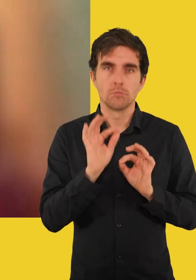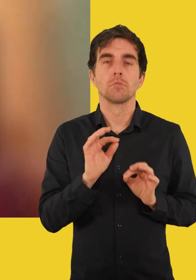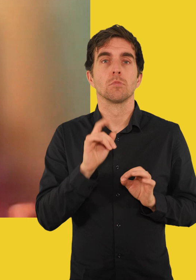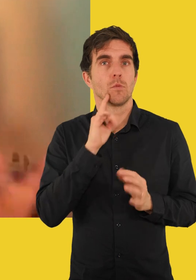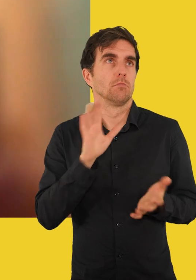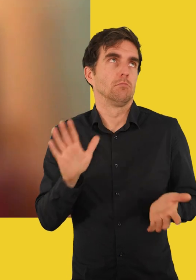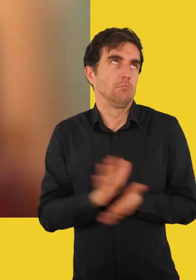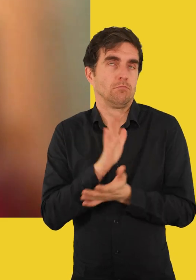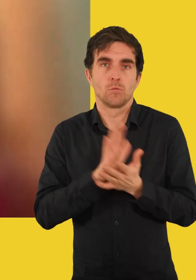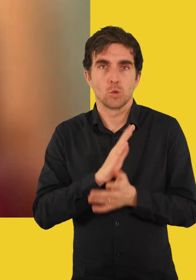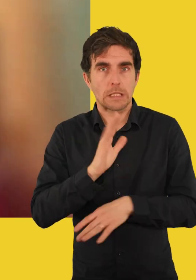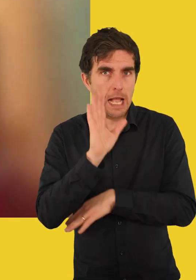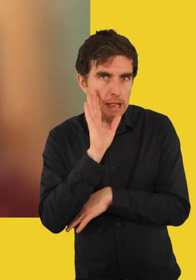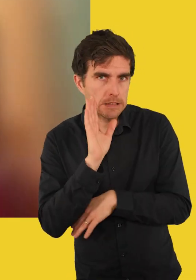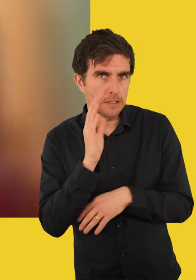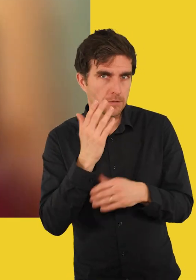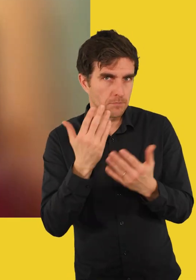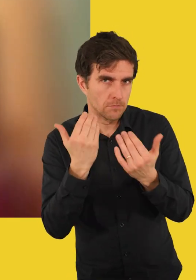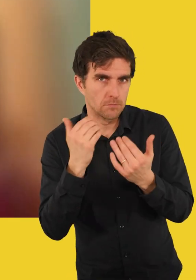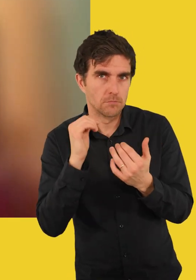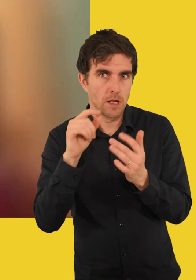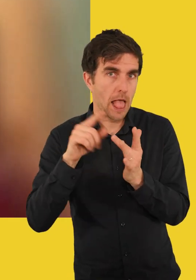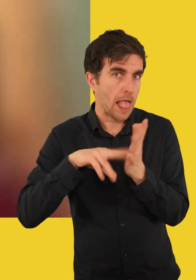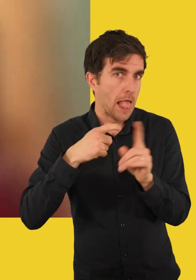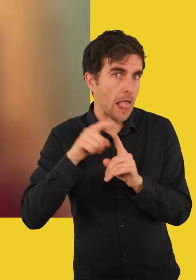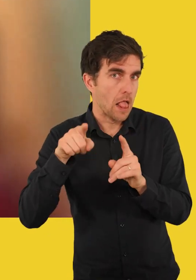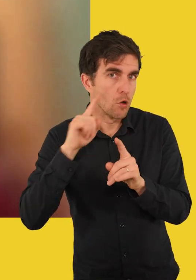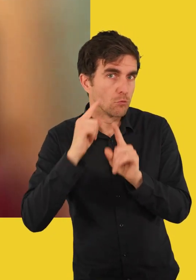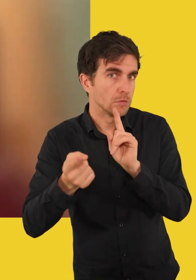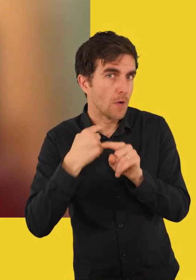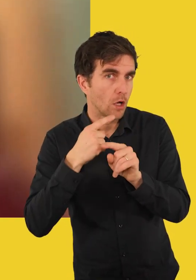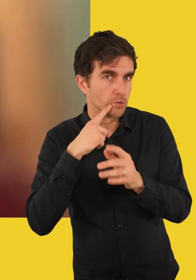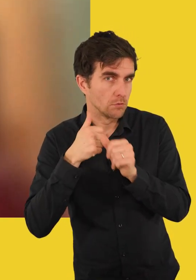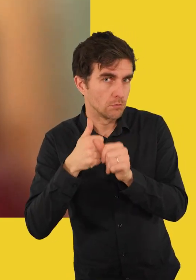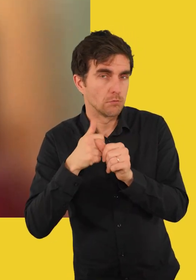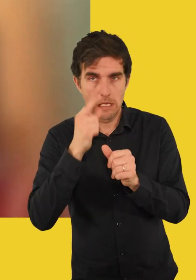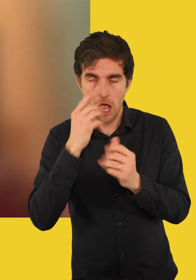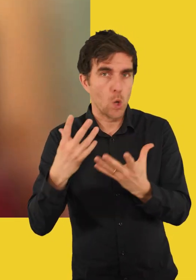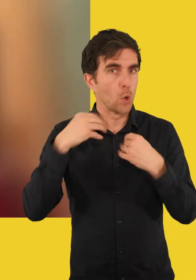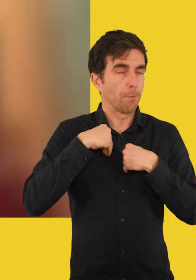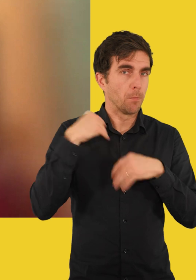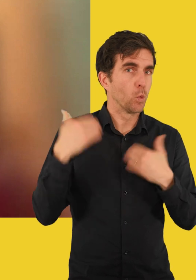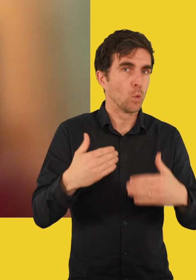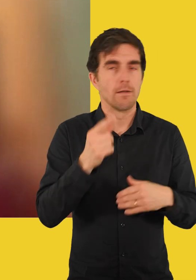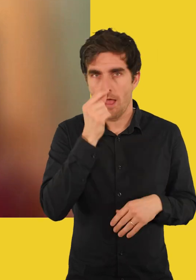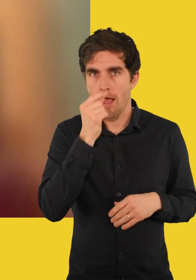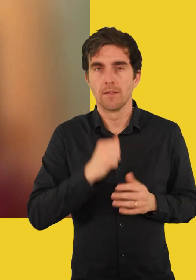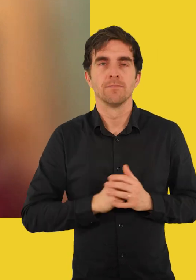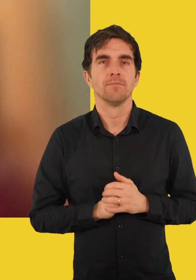questions, and they would be really happy to listen to Inc. your response and take so much from